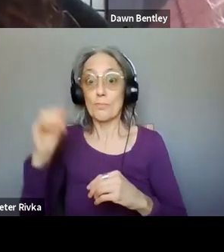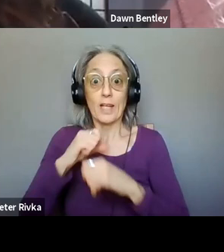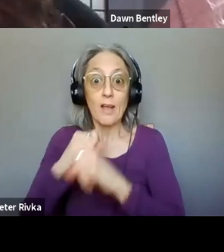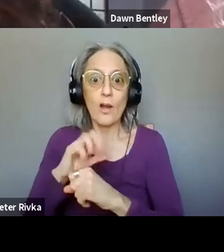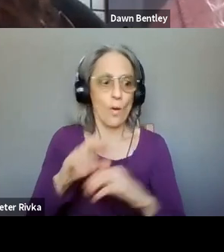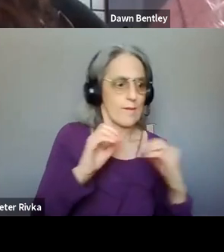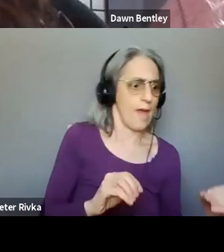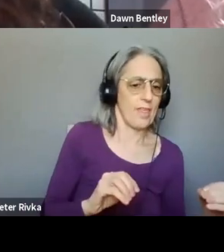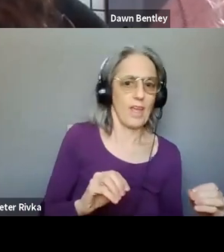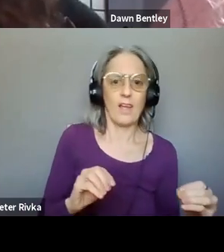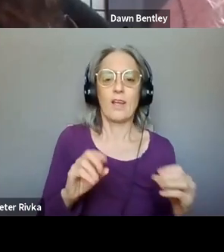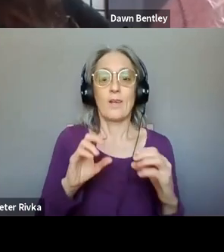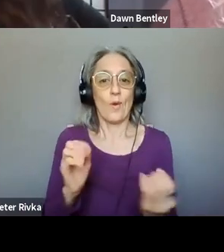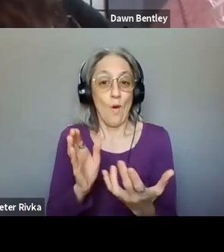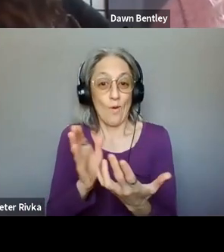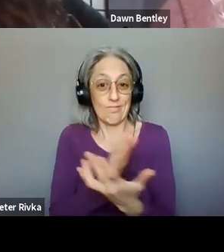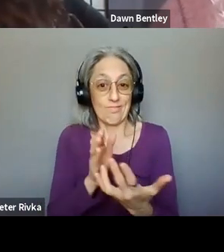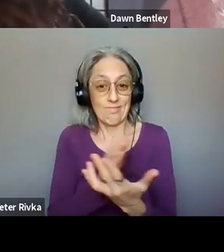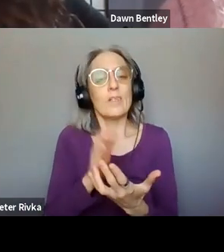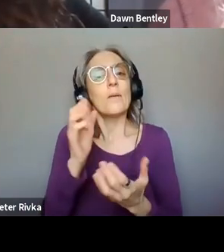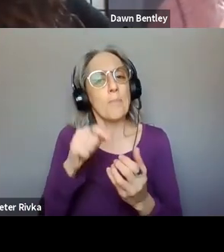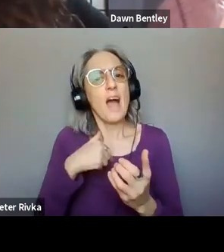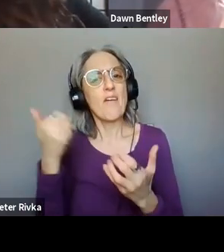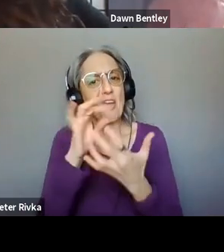out there that I don't think a lot of people are aware of.